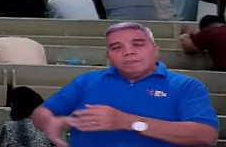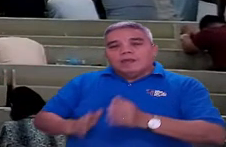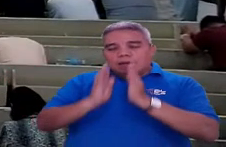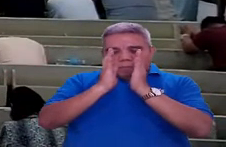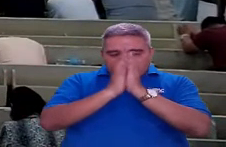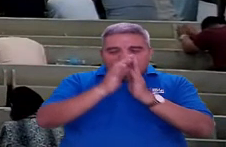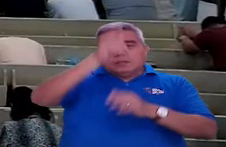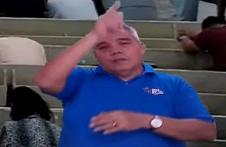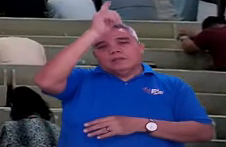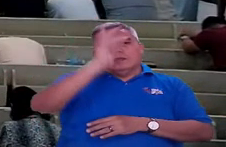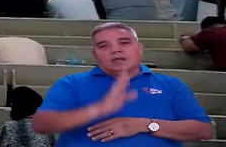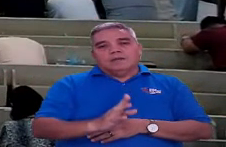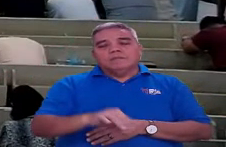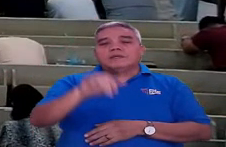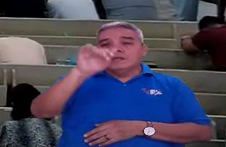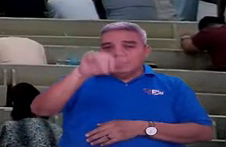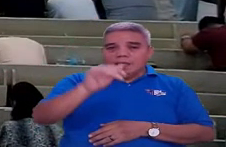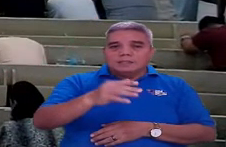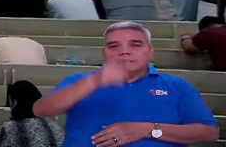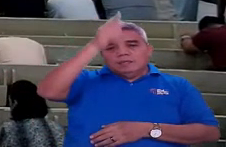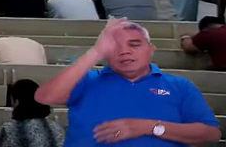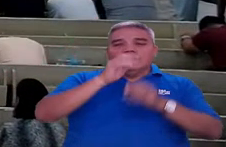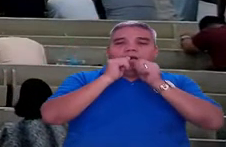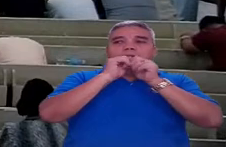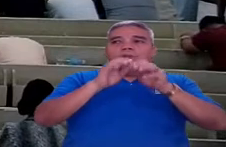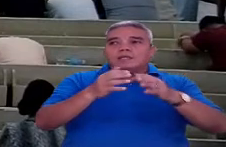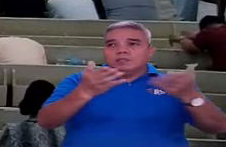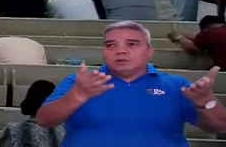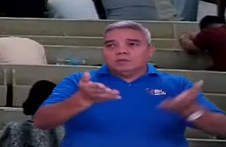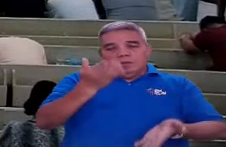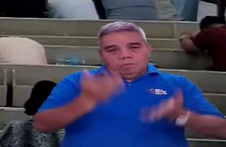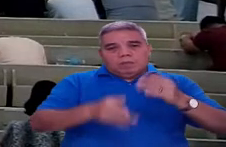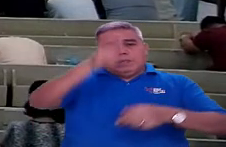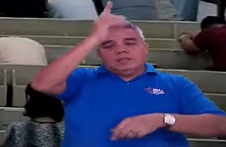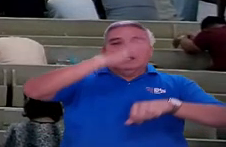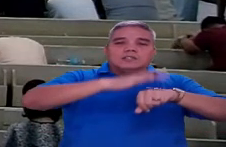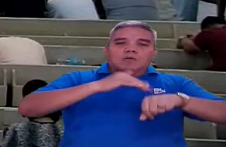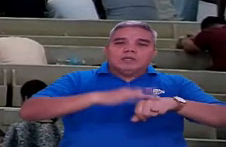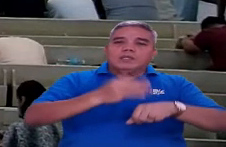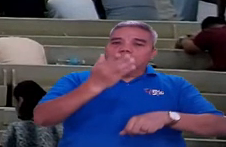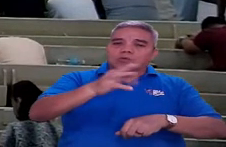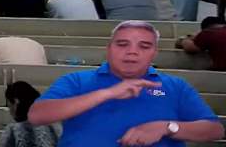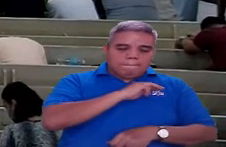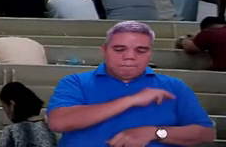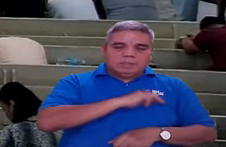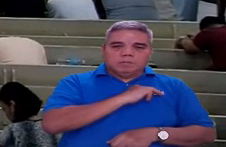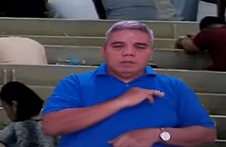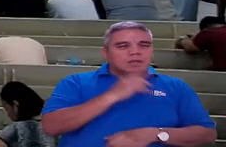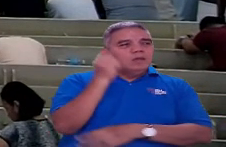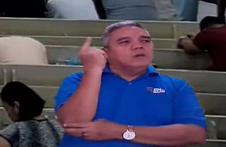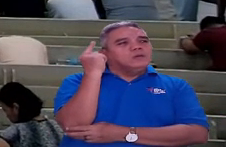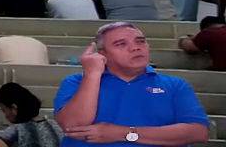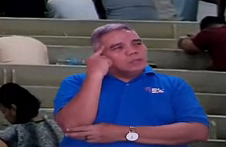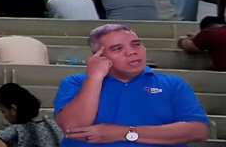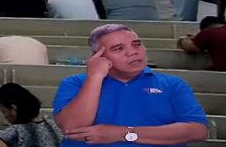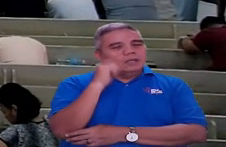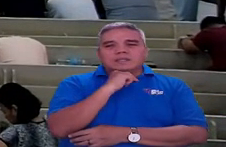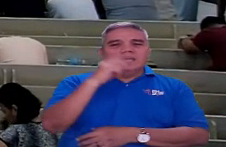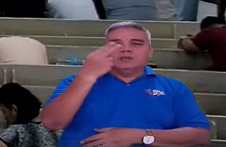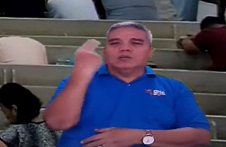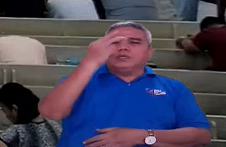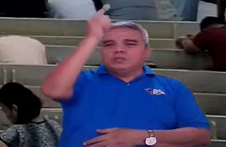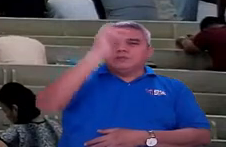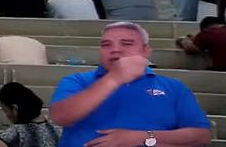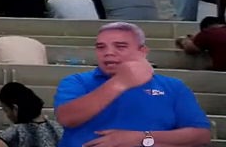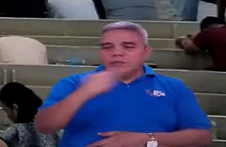settle it with the Lord this morning? Yes, God bless you. God bless you. Maybe God is calling you to the mission field and you think that God cannot use